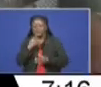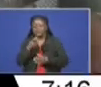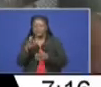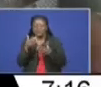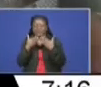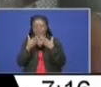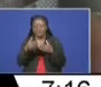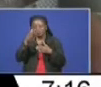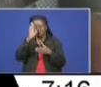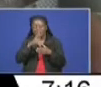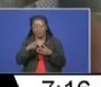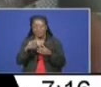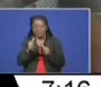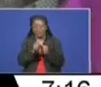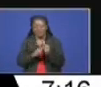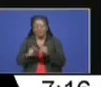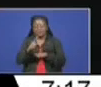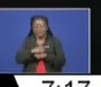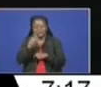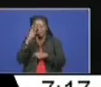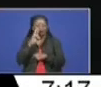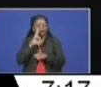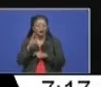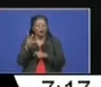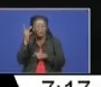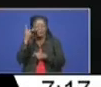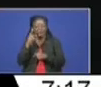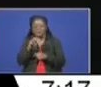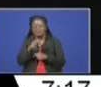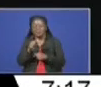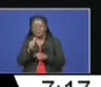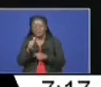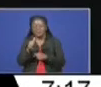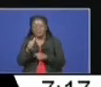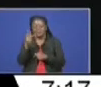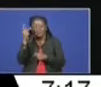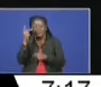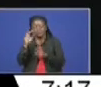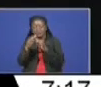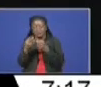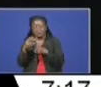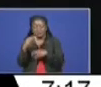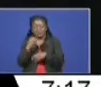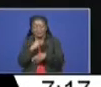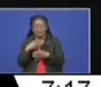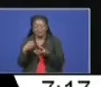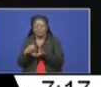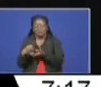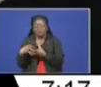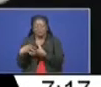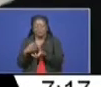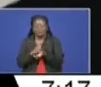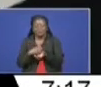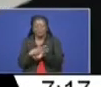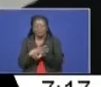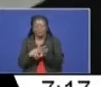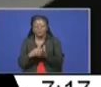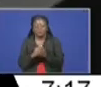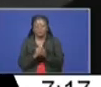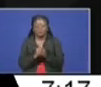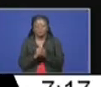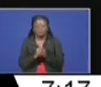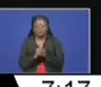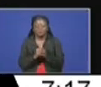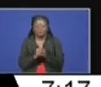her from start to finish throughout her cancer journey. She says battling cancer is a mental thing, and it is crucial to have a positive support system around